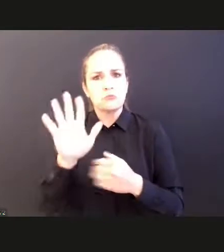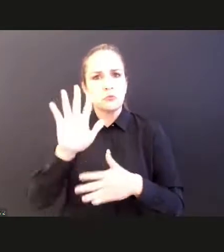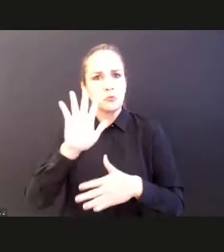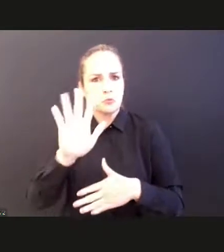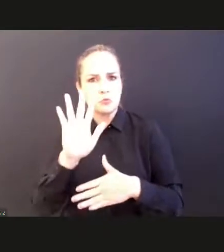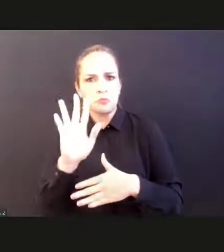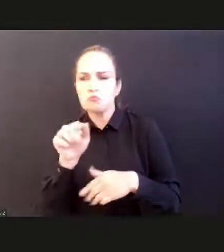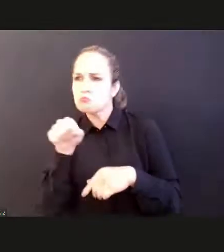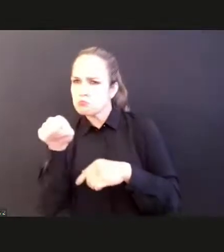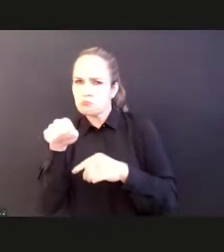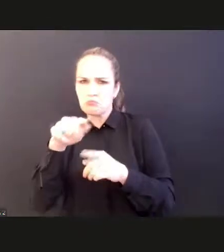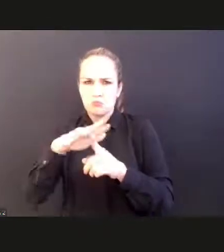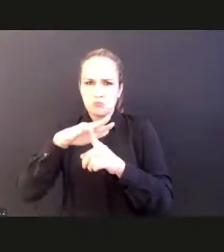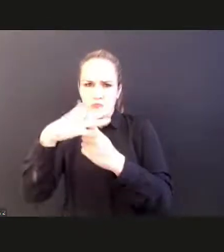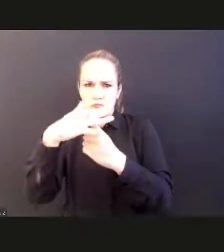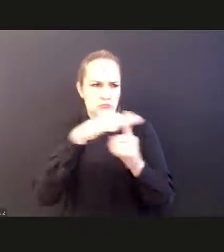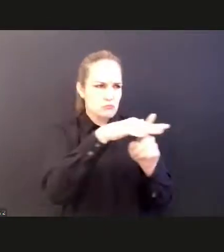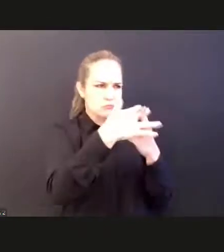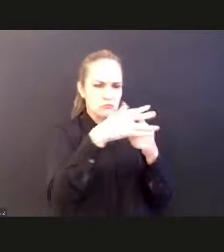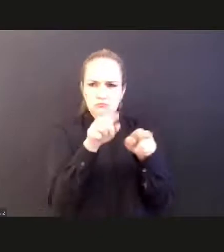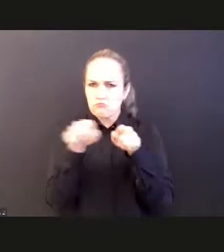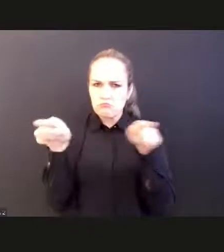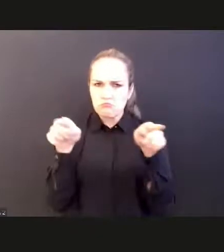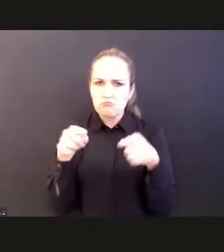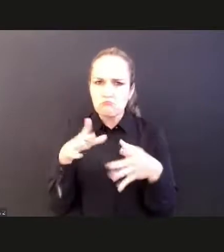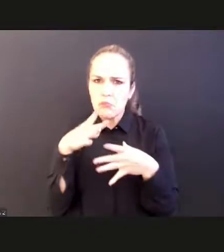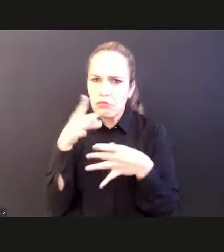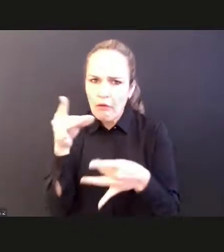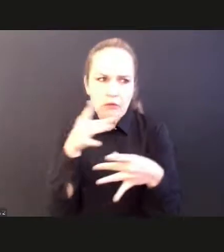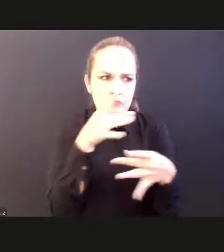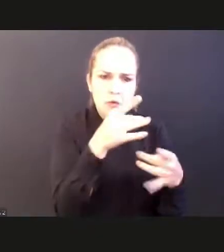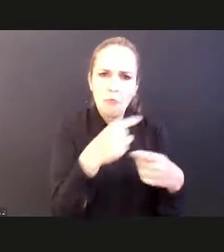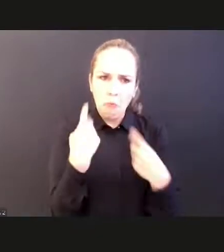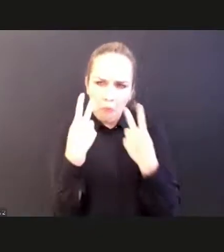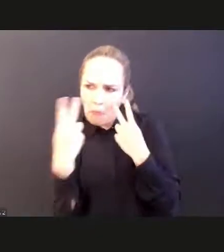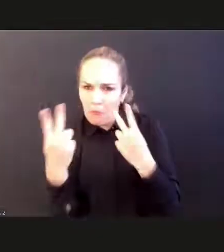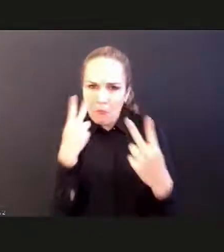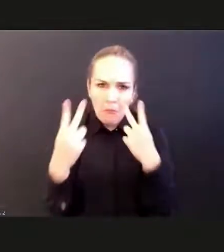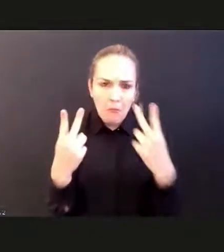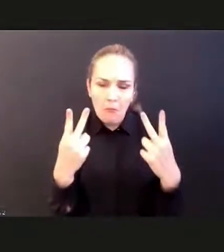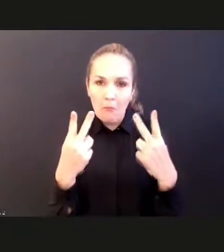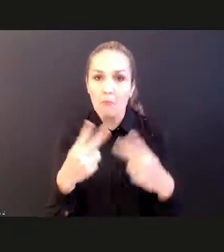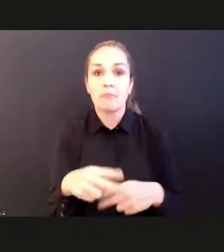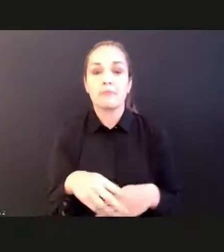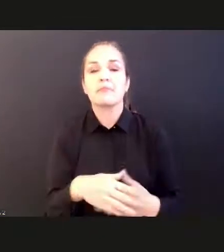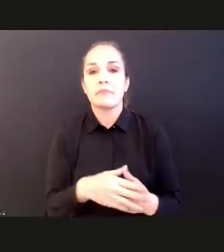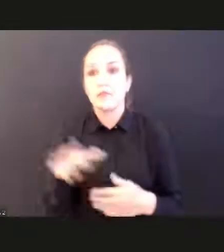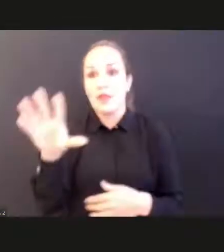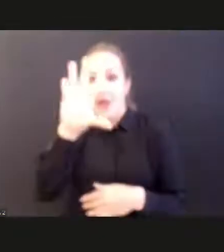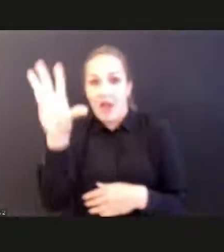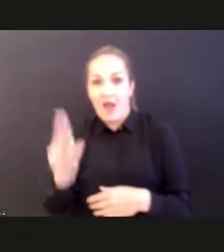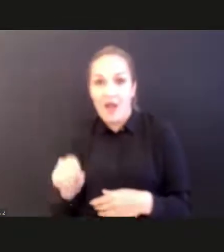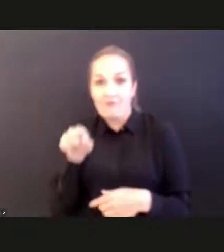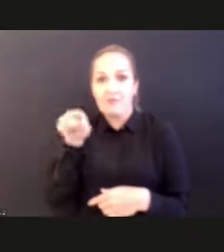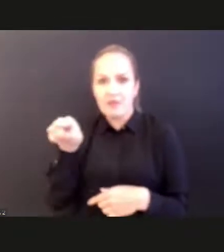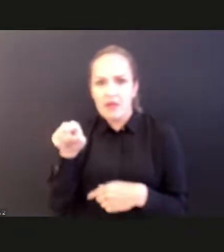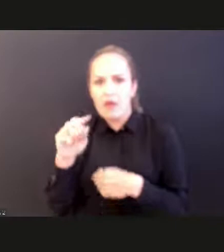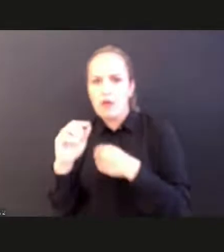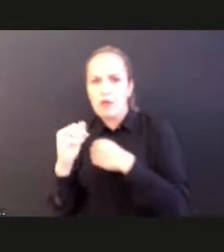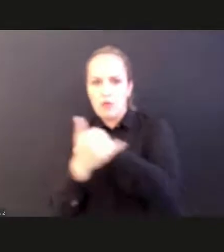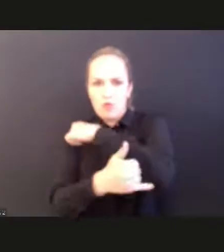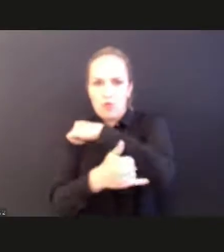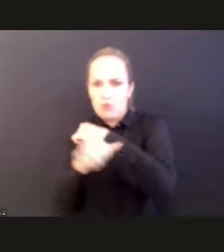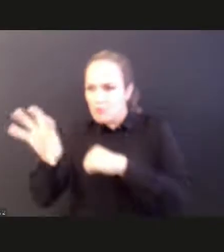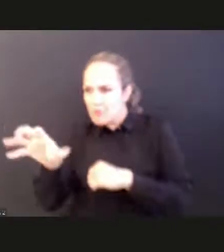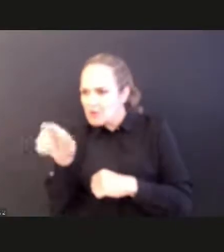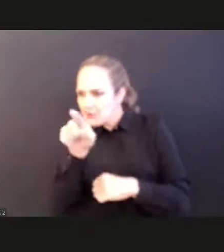The experience of the other countries in Africa and Asia, and also reviewing.